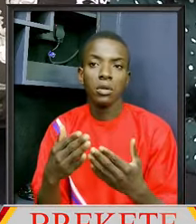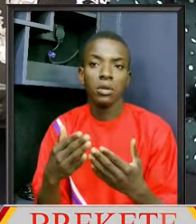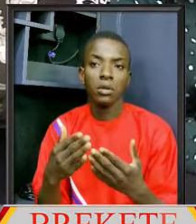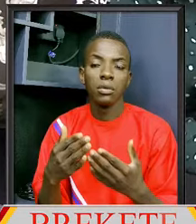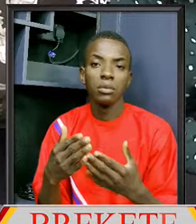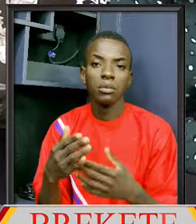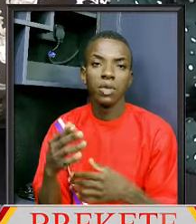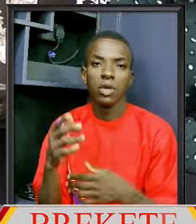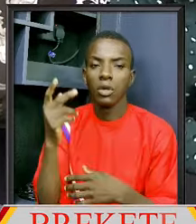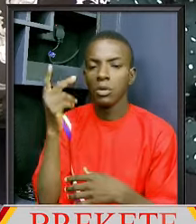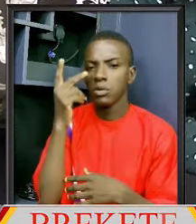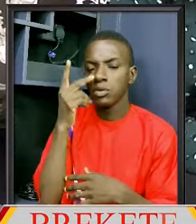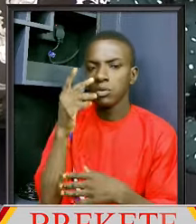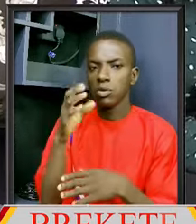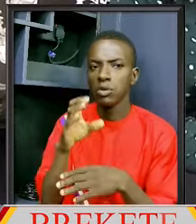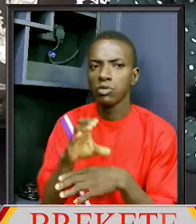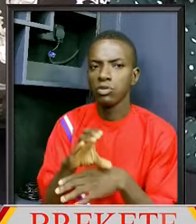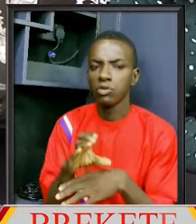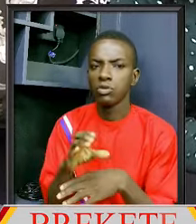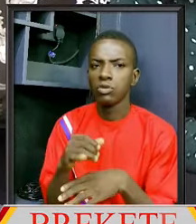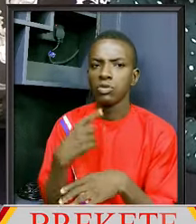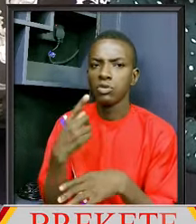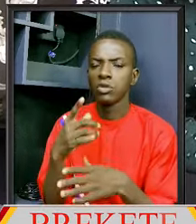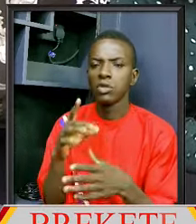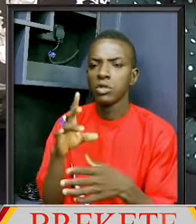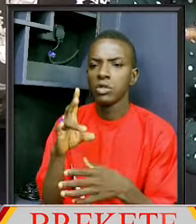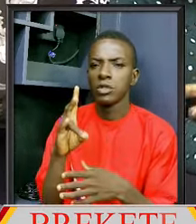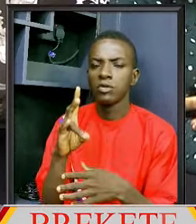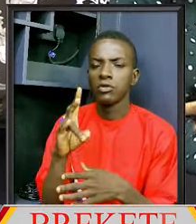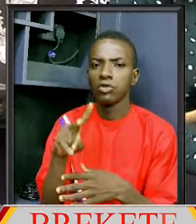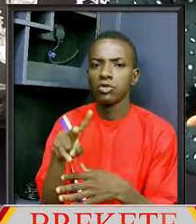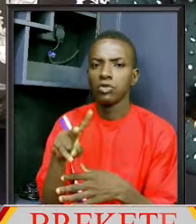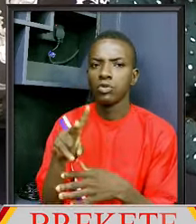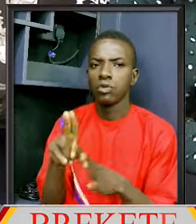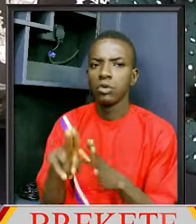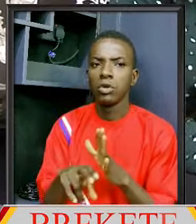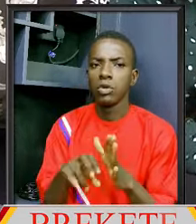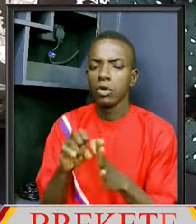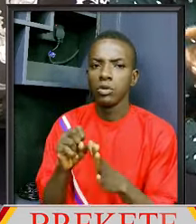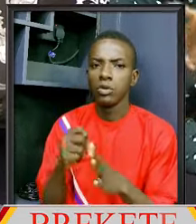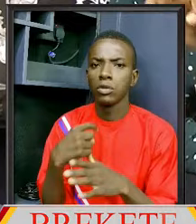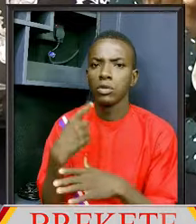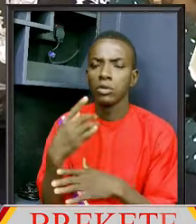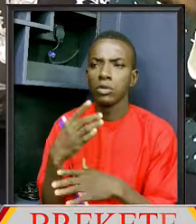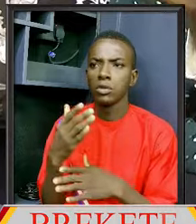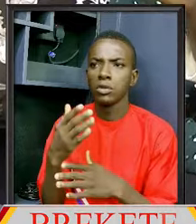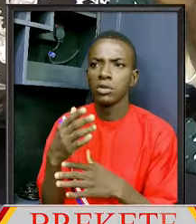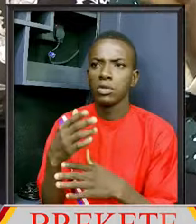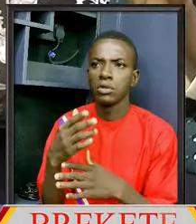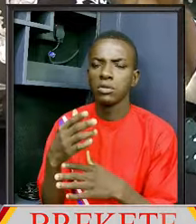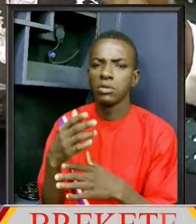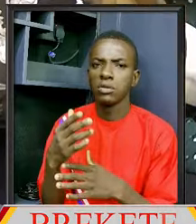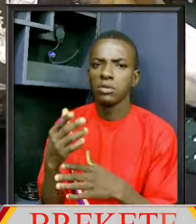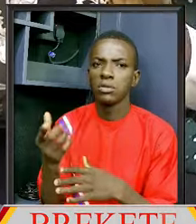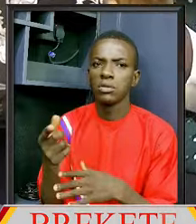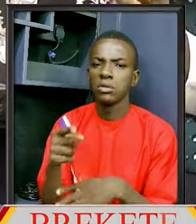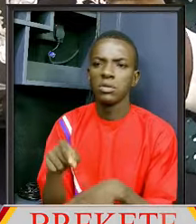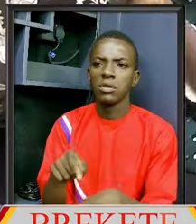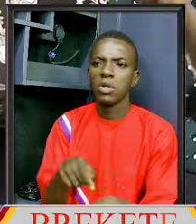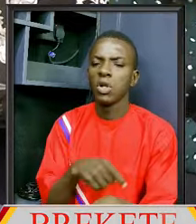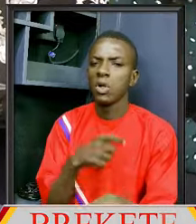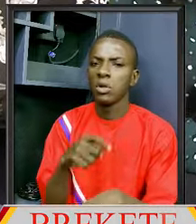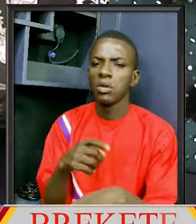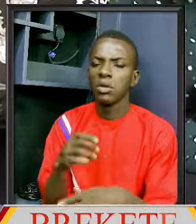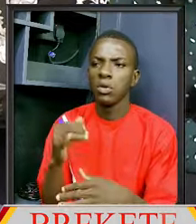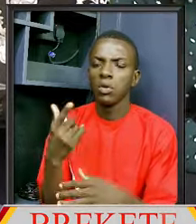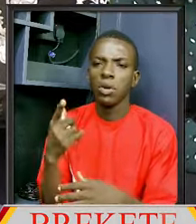culture. They go tell you, say, this test na 72 hours or 3 days. You go say, no, this lab na 2 days take them long.